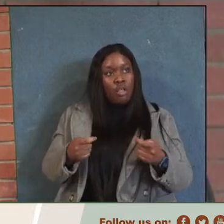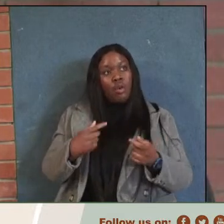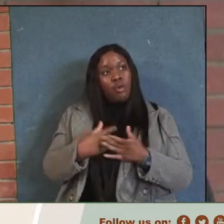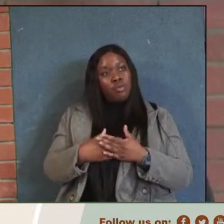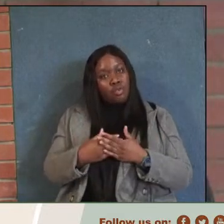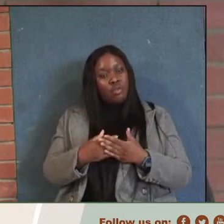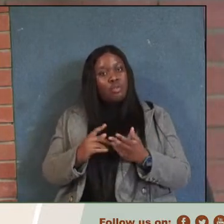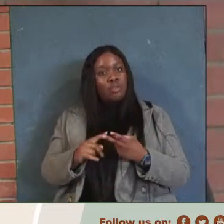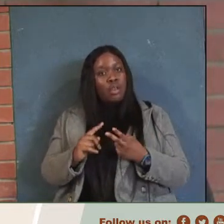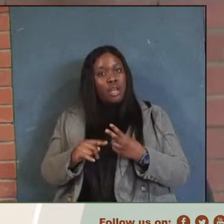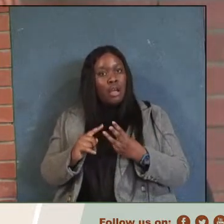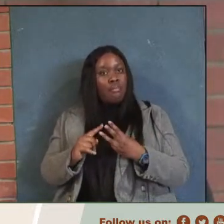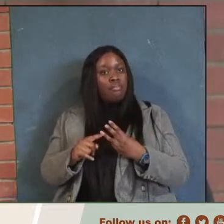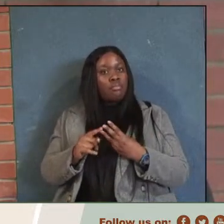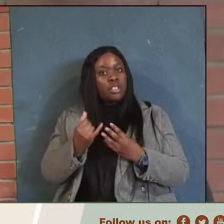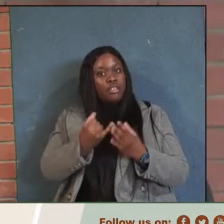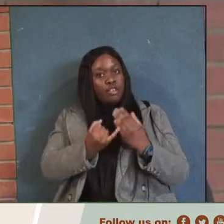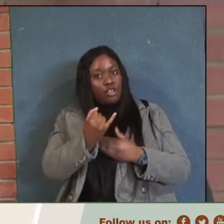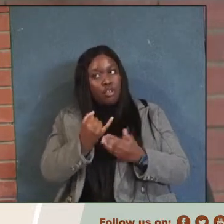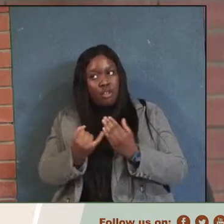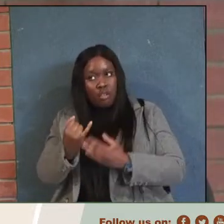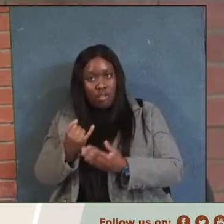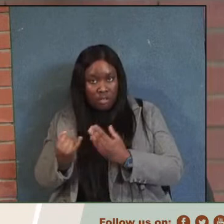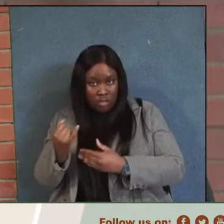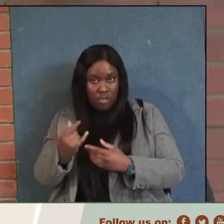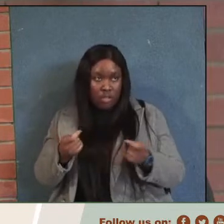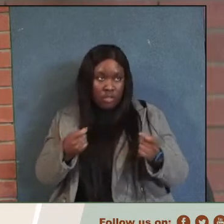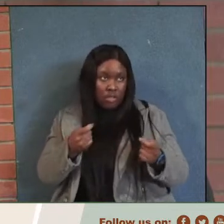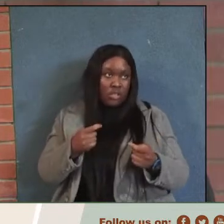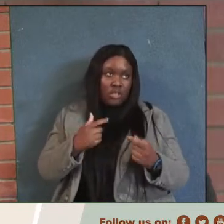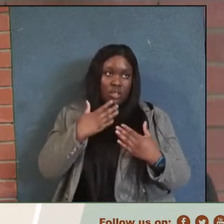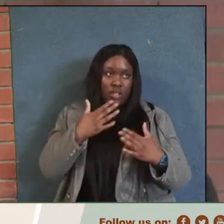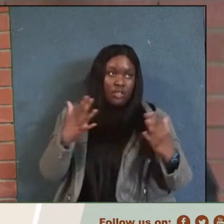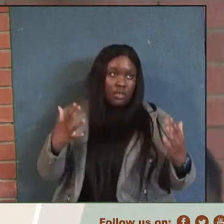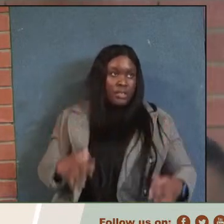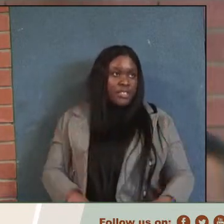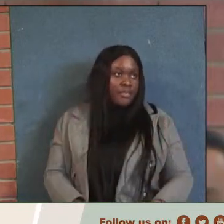individuals in groups that are under surveillance. With that being said, I thank you.